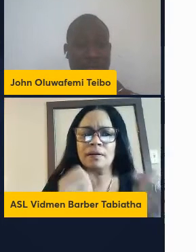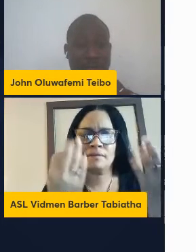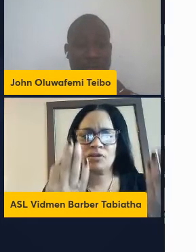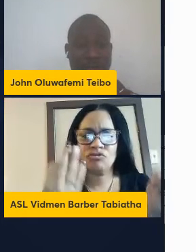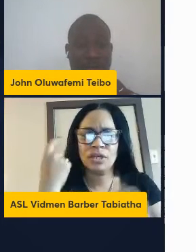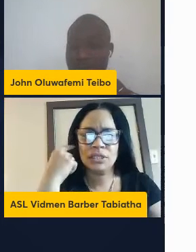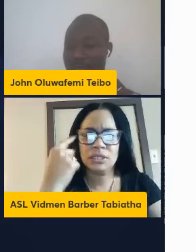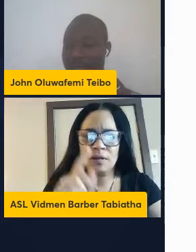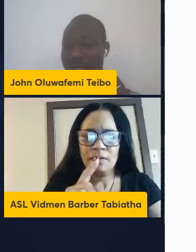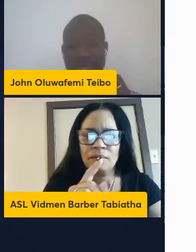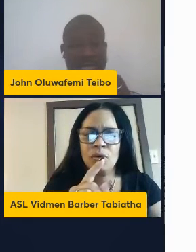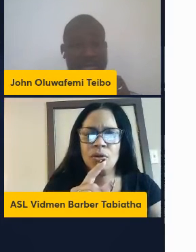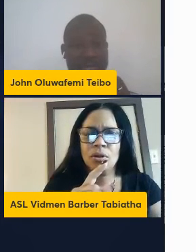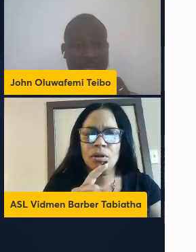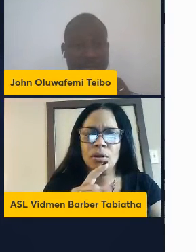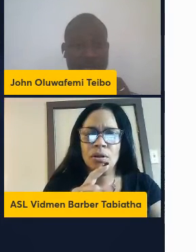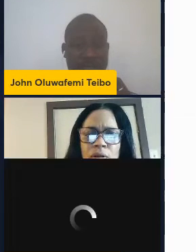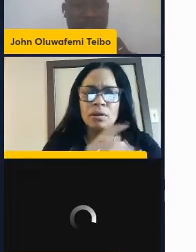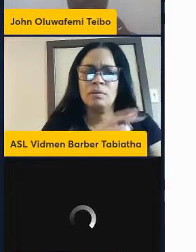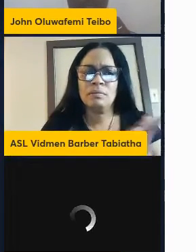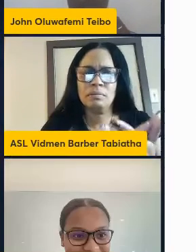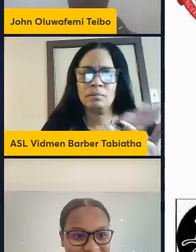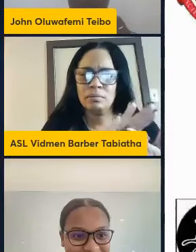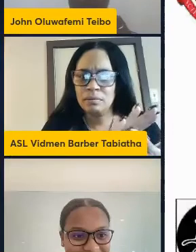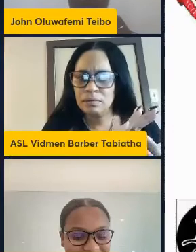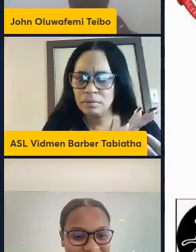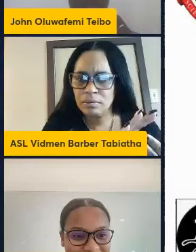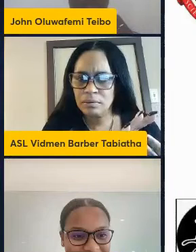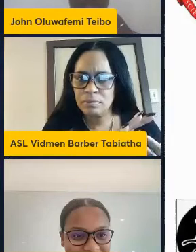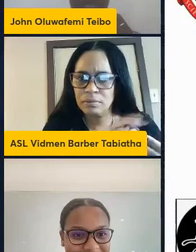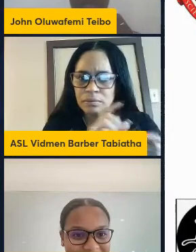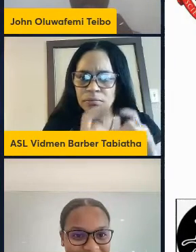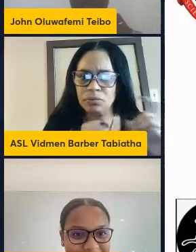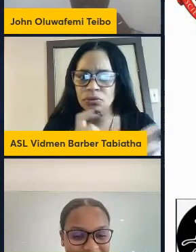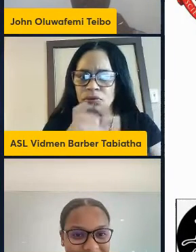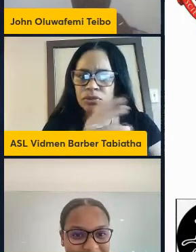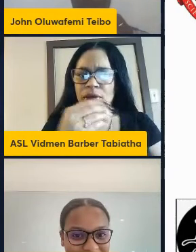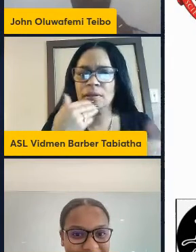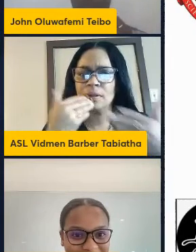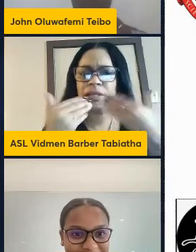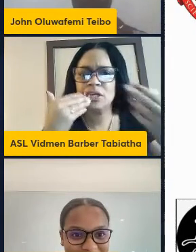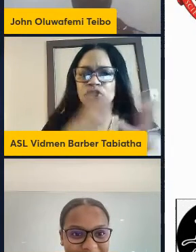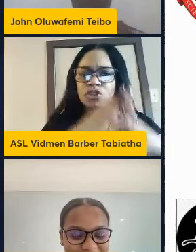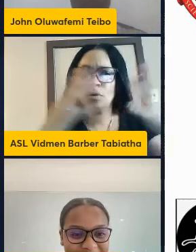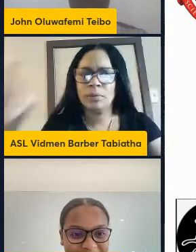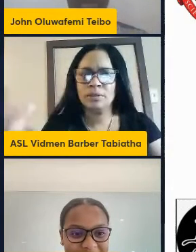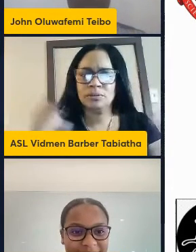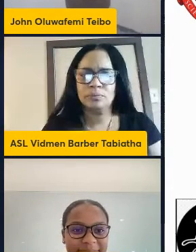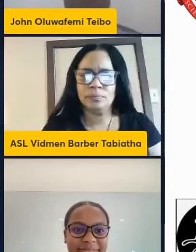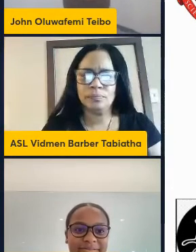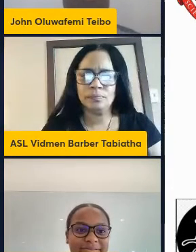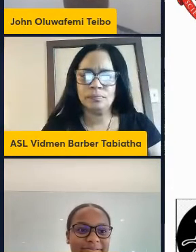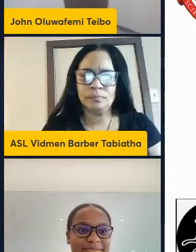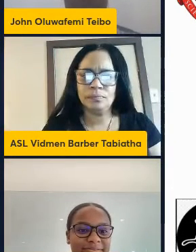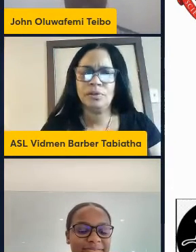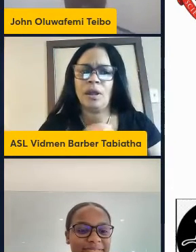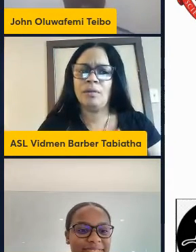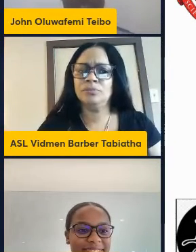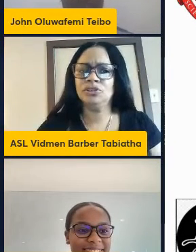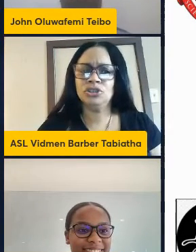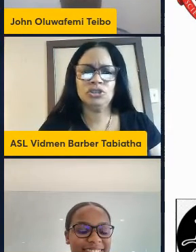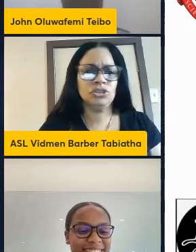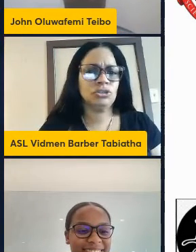Immunology Group for the kind invitation. Thank you so much. I'm sorry for